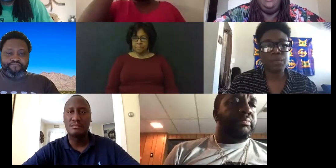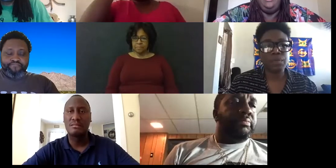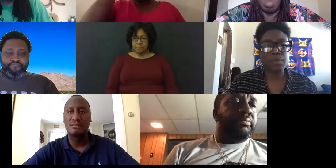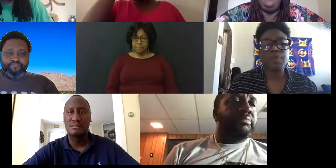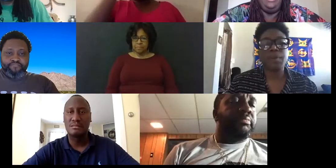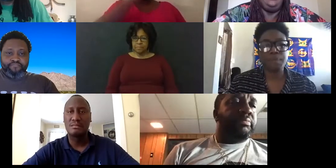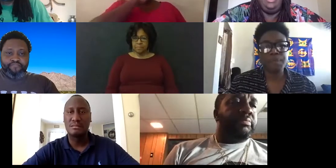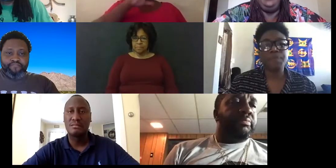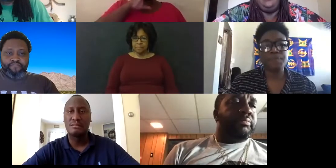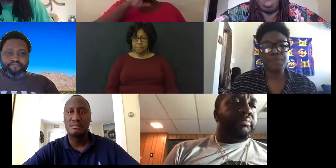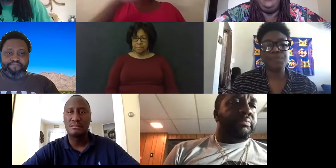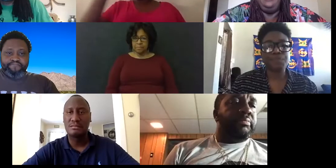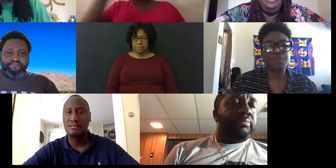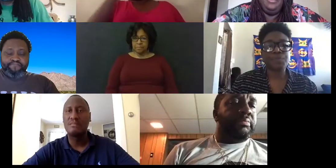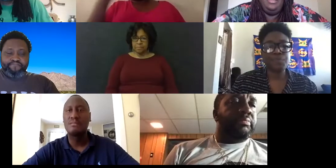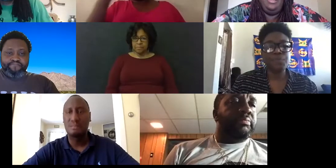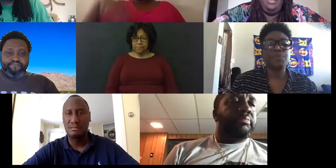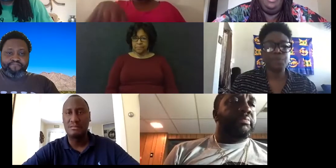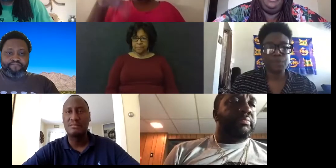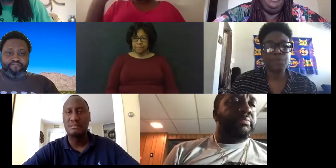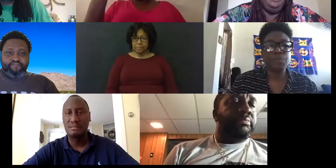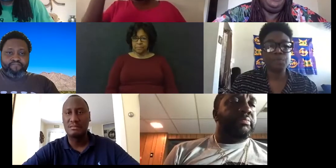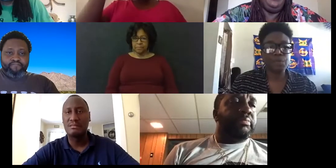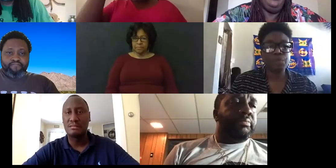care. And that's exactly what's happened.